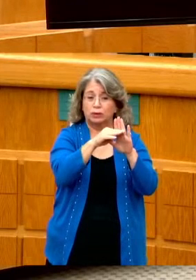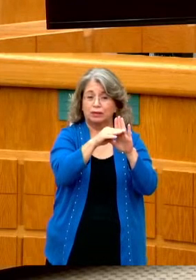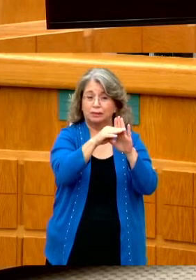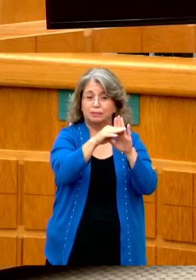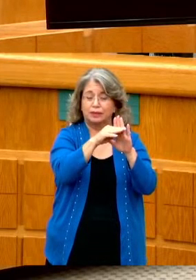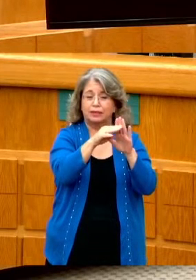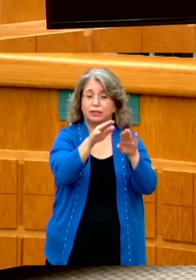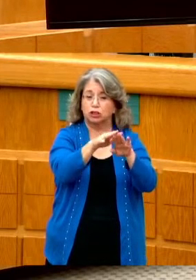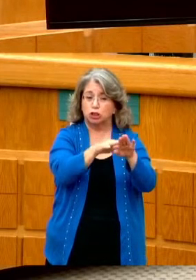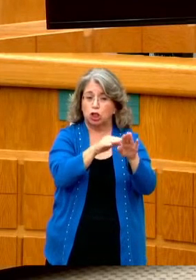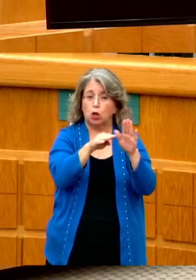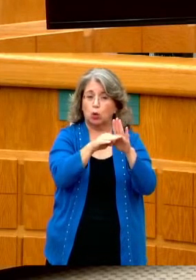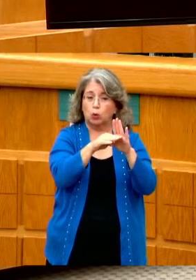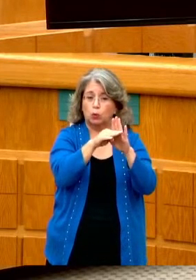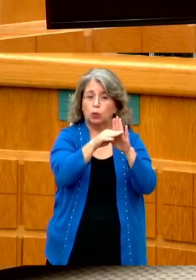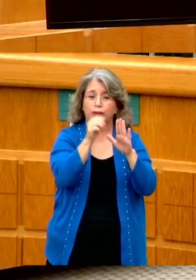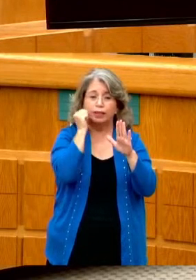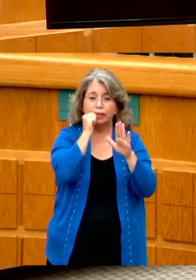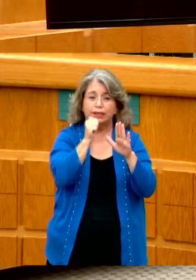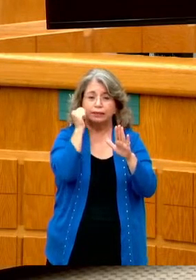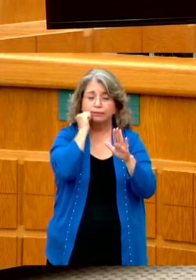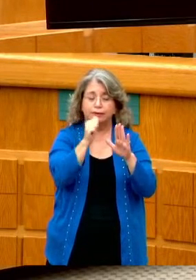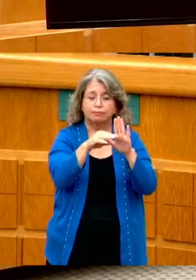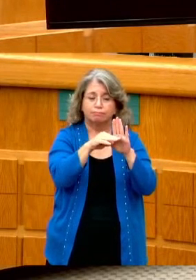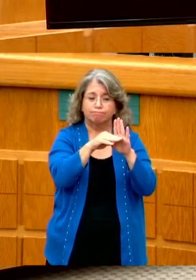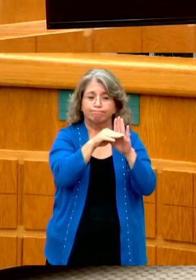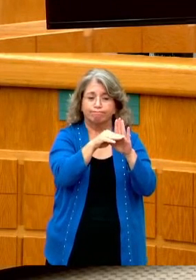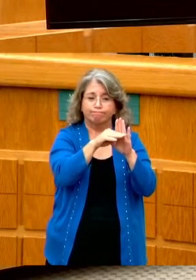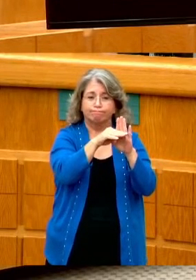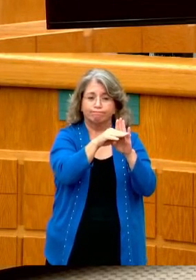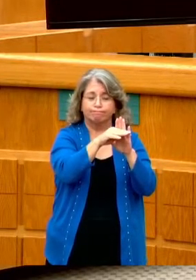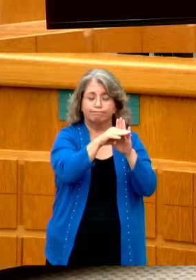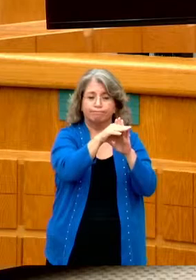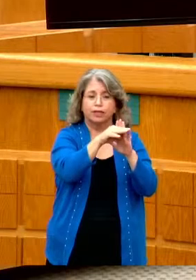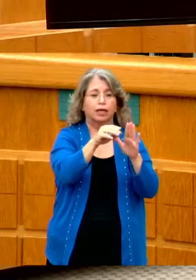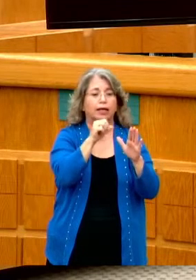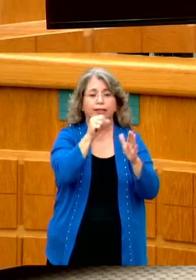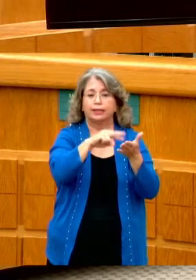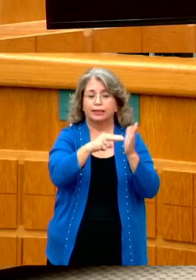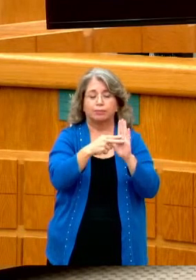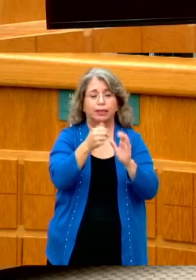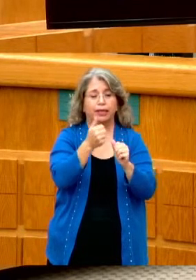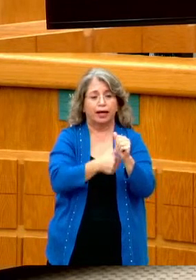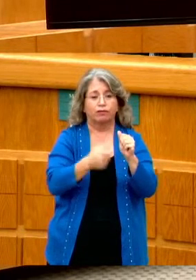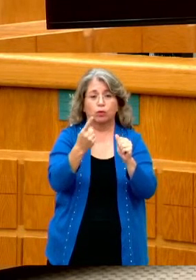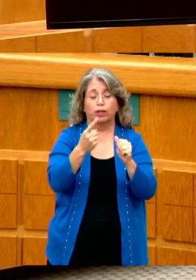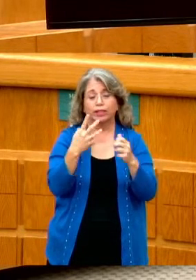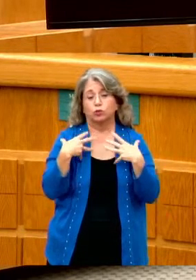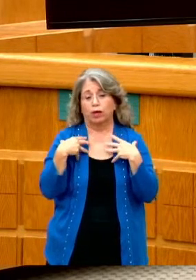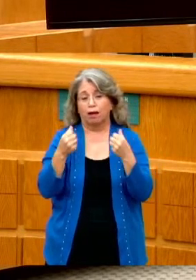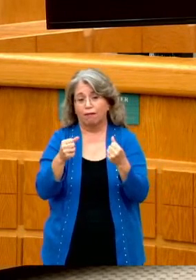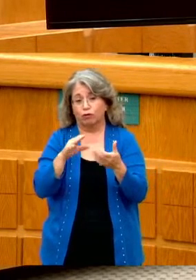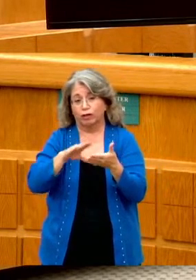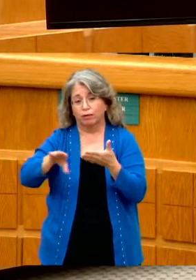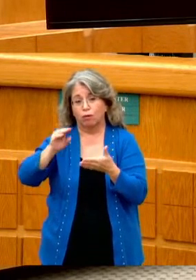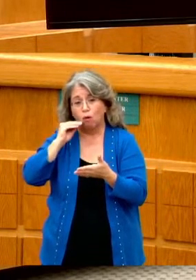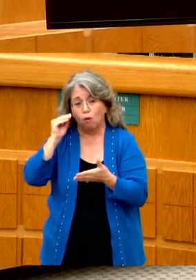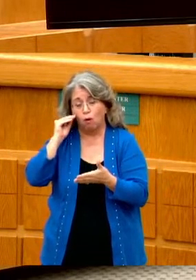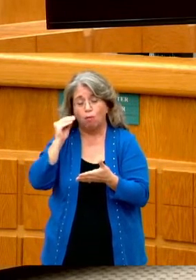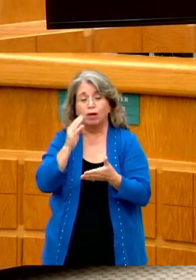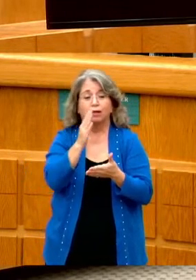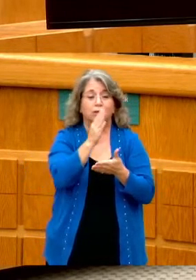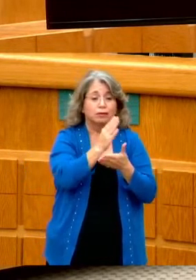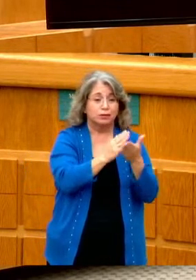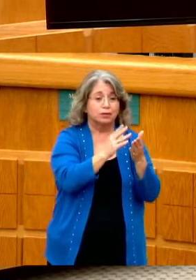really up, every day. But that's not because everybody's recovering and going home. Some of these individuals will pass